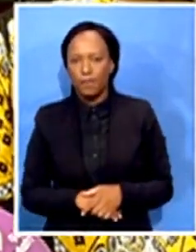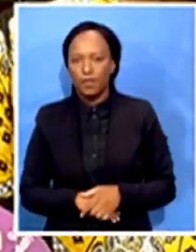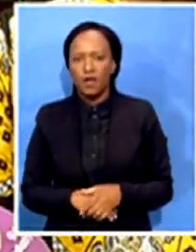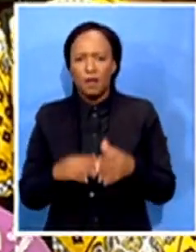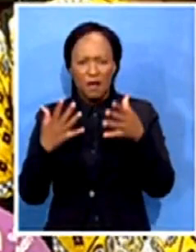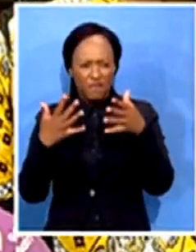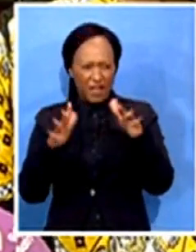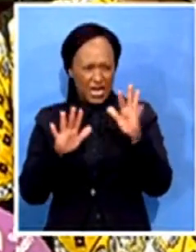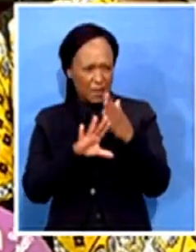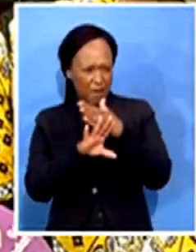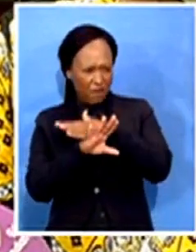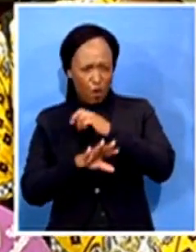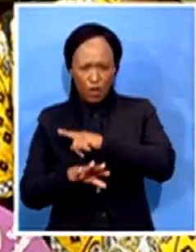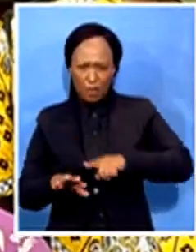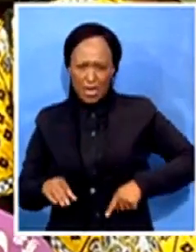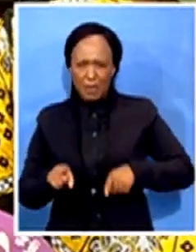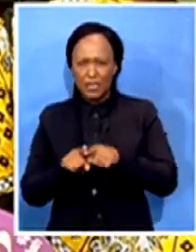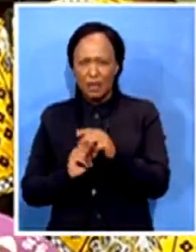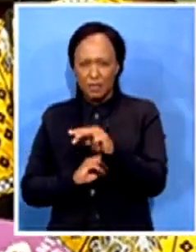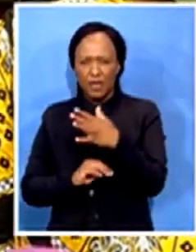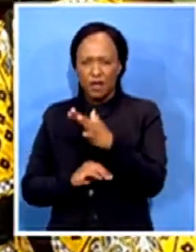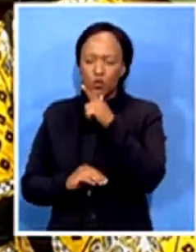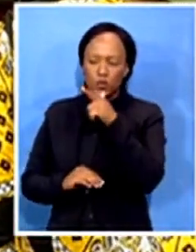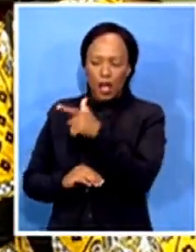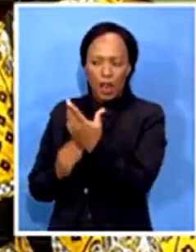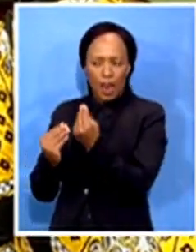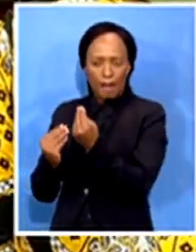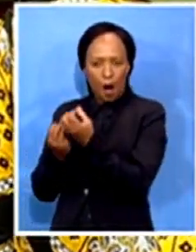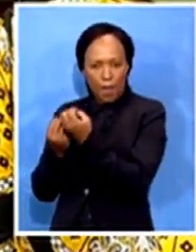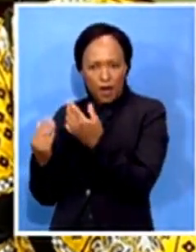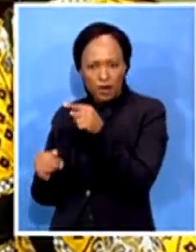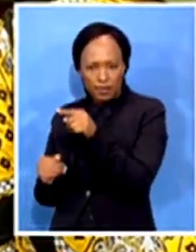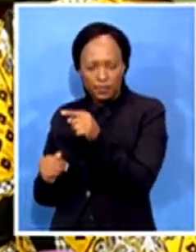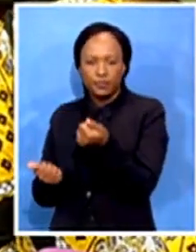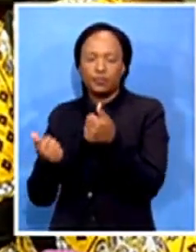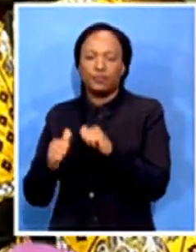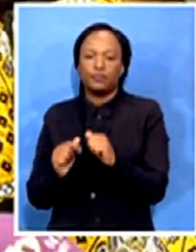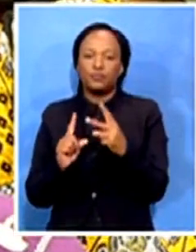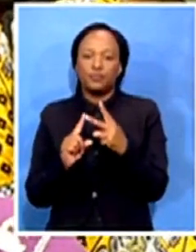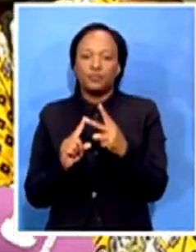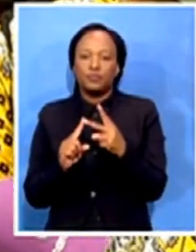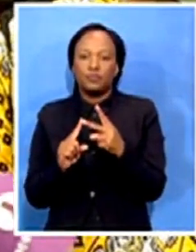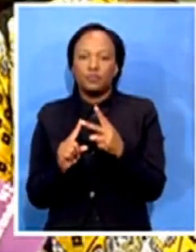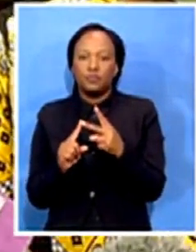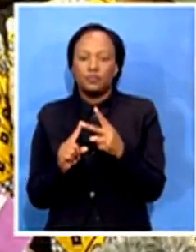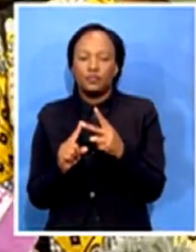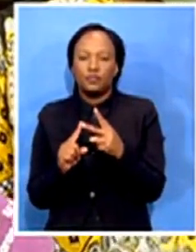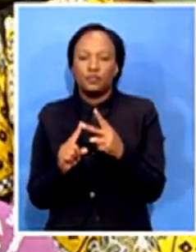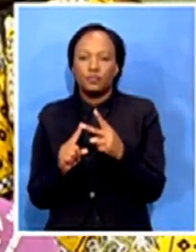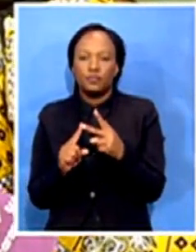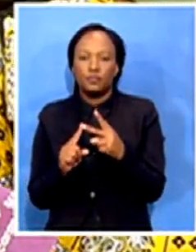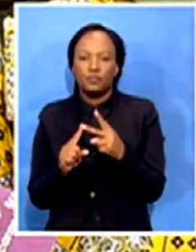So that is not a worry. And then the matter of mixing positive confirmed